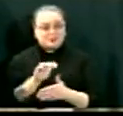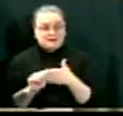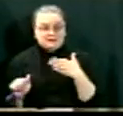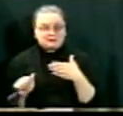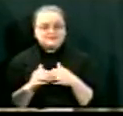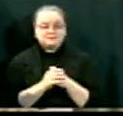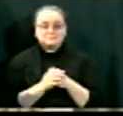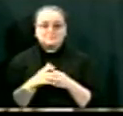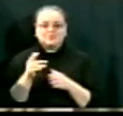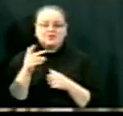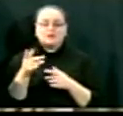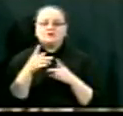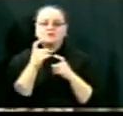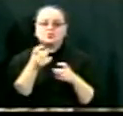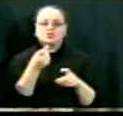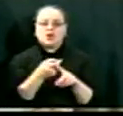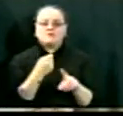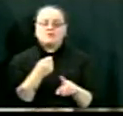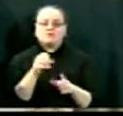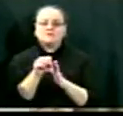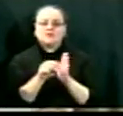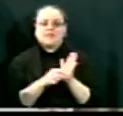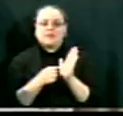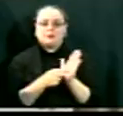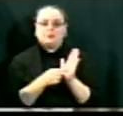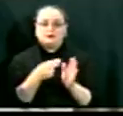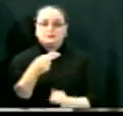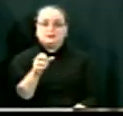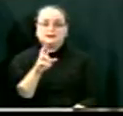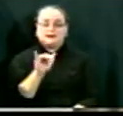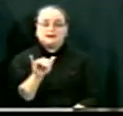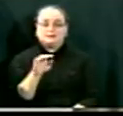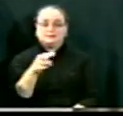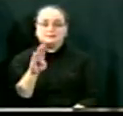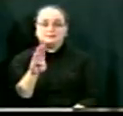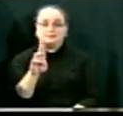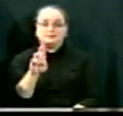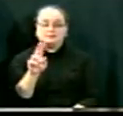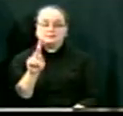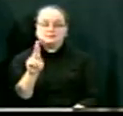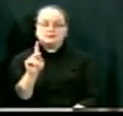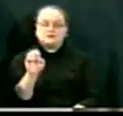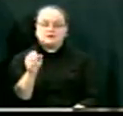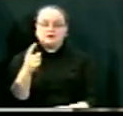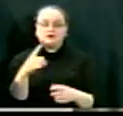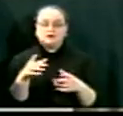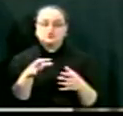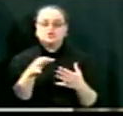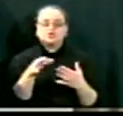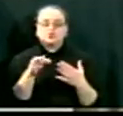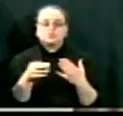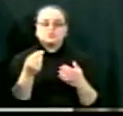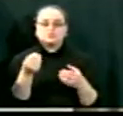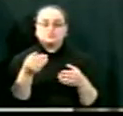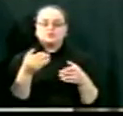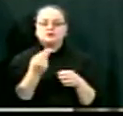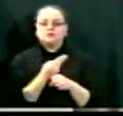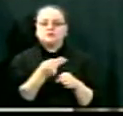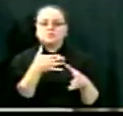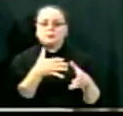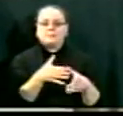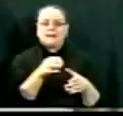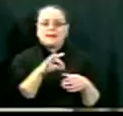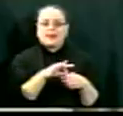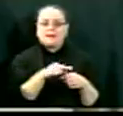$66,493. Those donations came from State Representative Harry Brooks when he chose to use his remaining campaign funds for the benefit of the